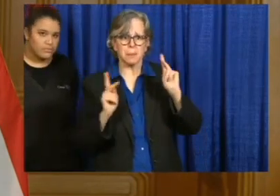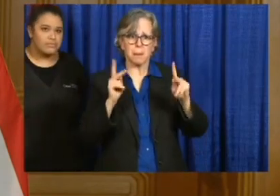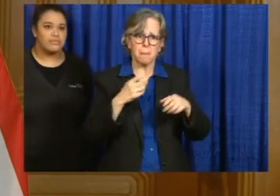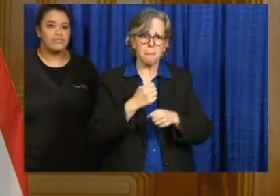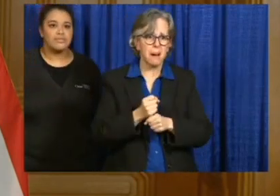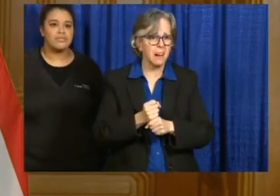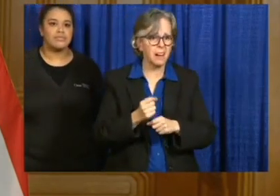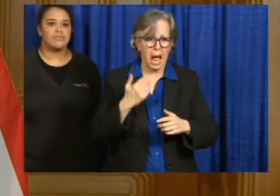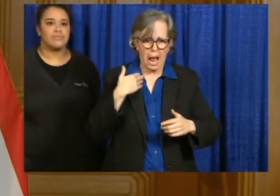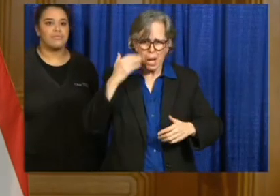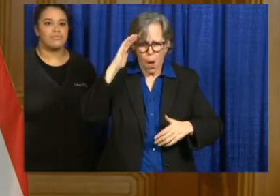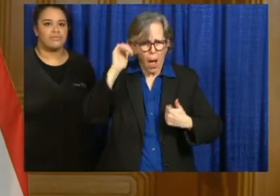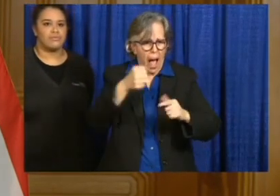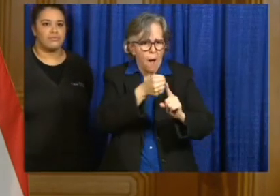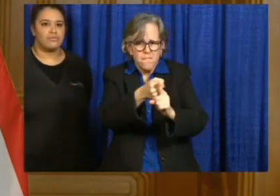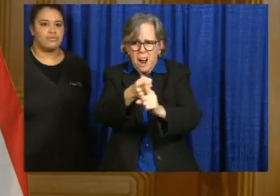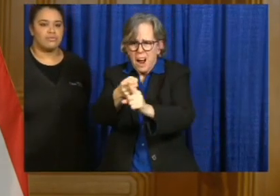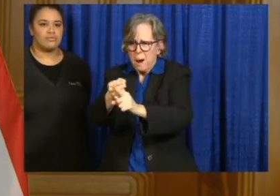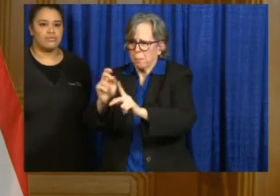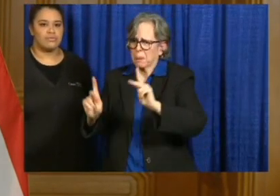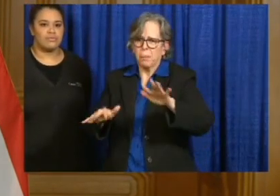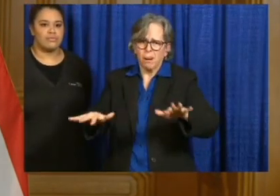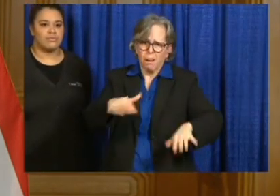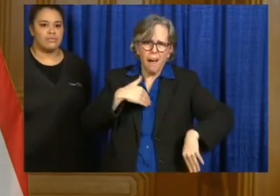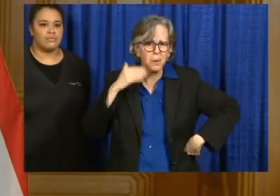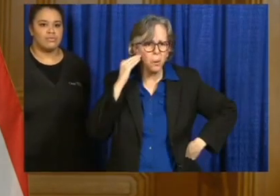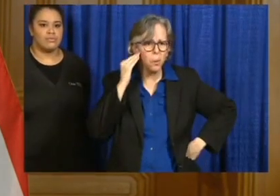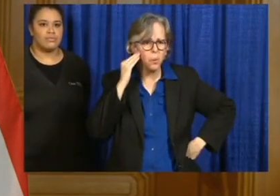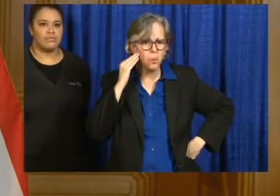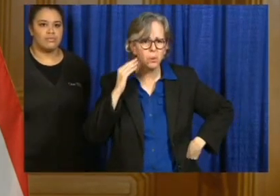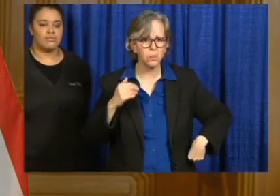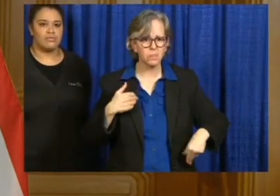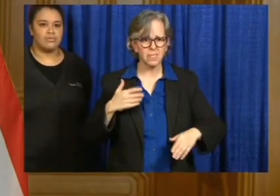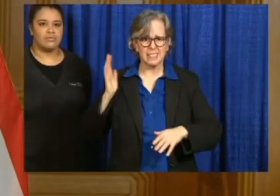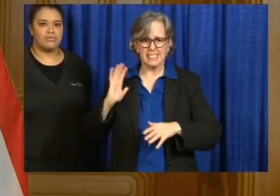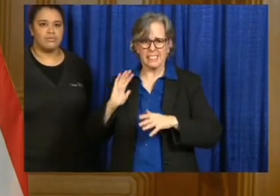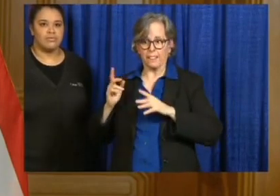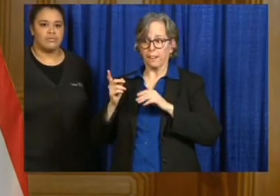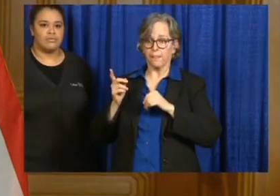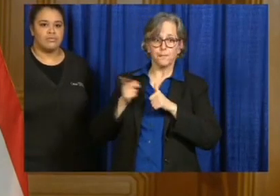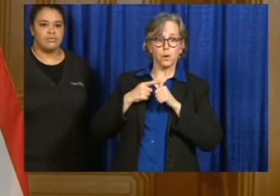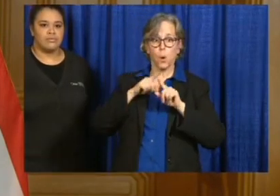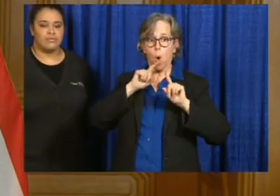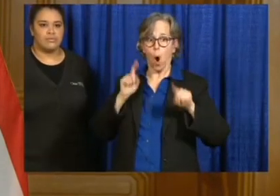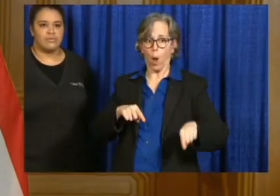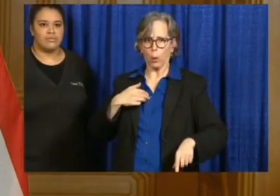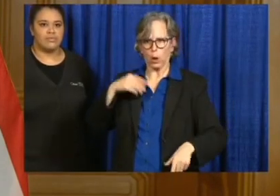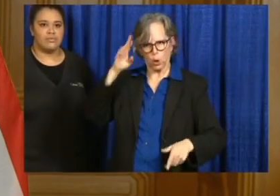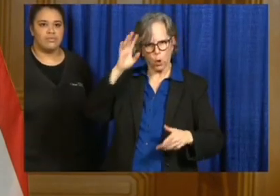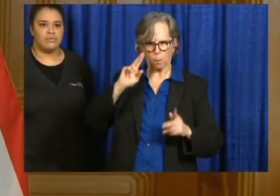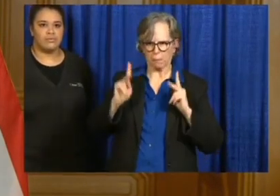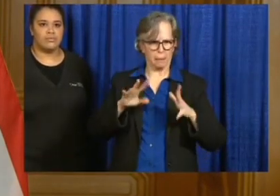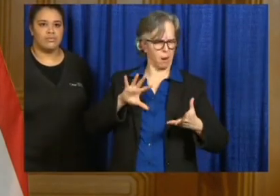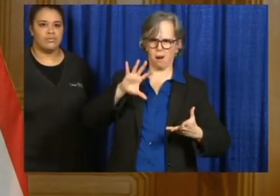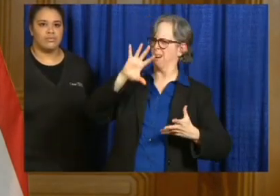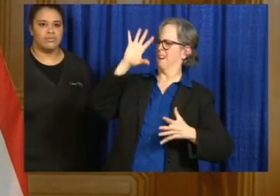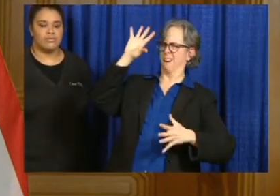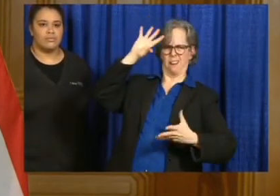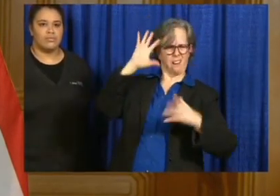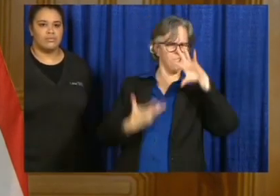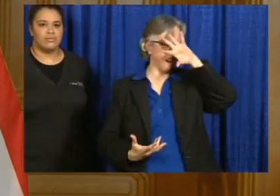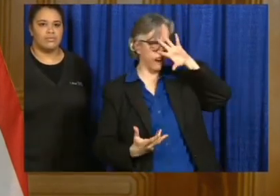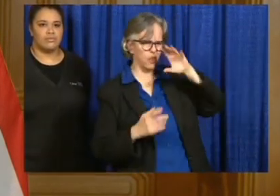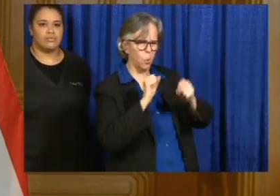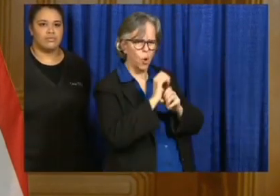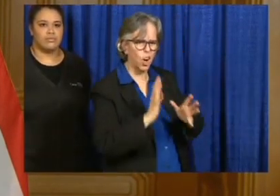people. When we issued the initial orders, we knew that this was causing people to be unemployed. This was causing small